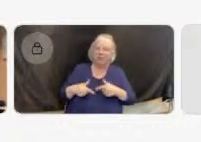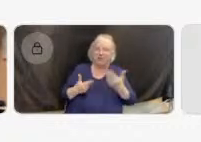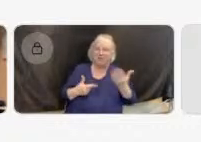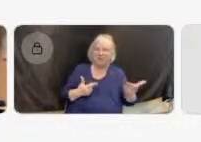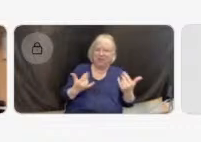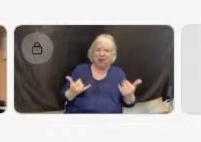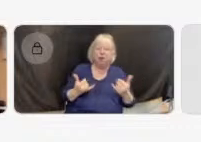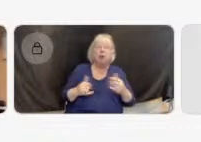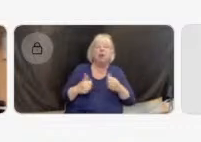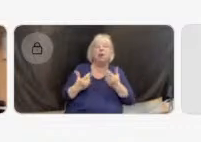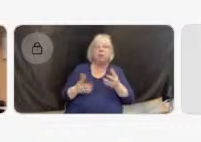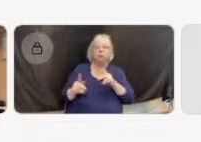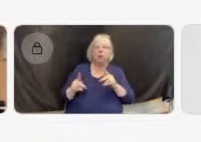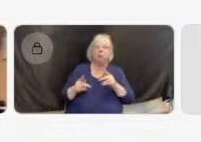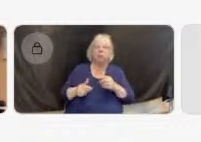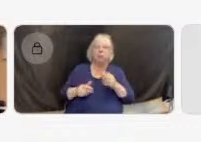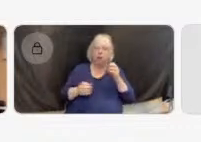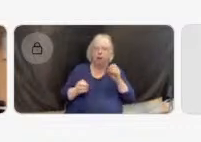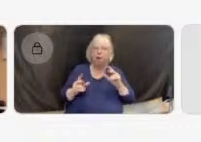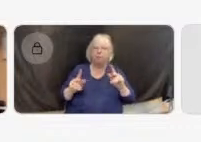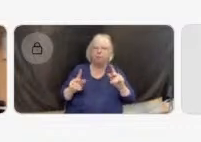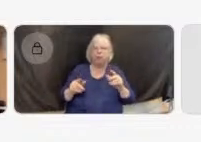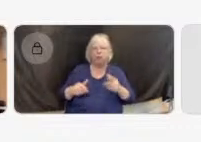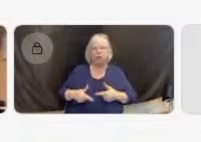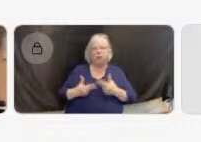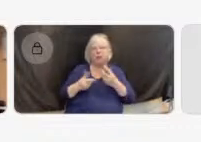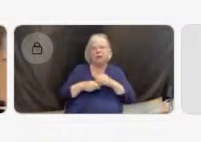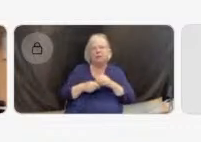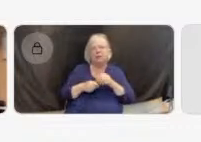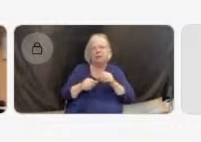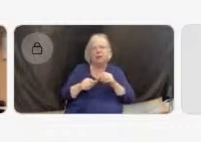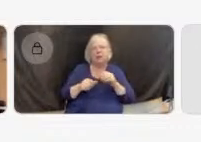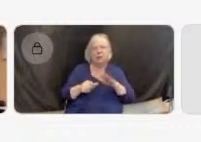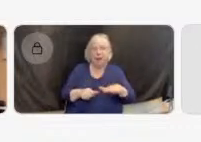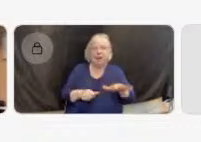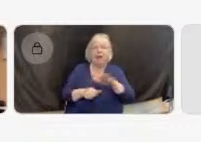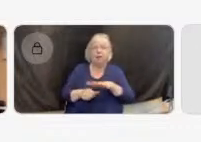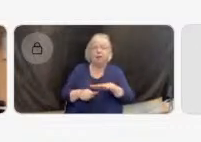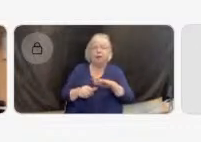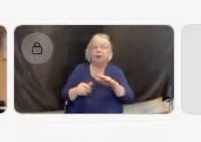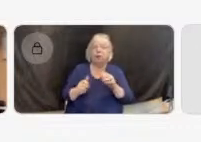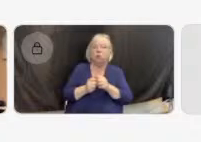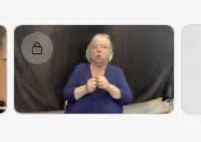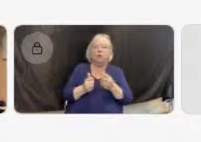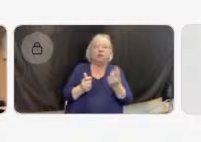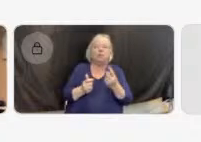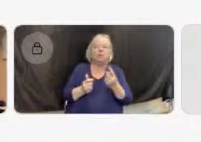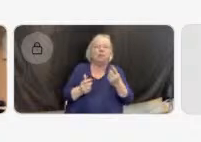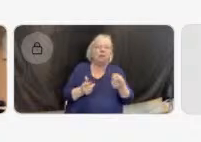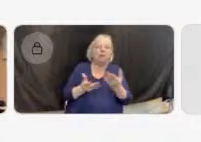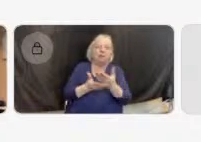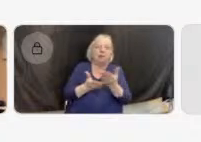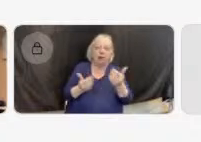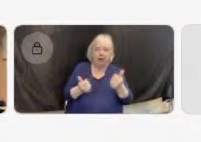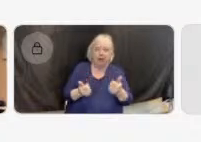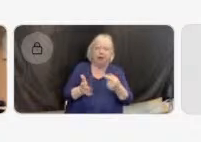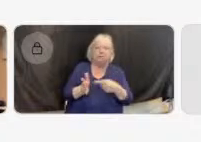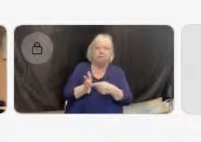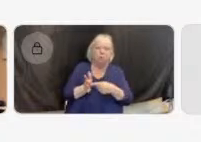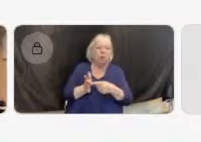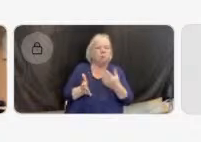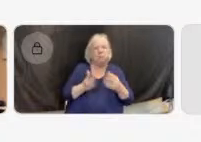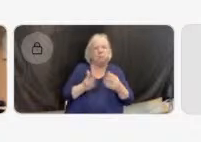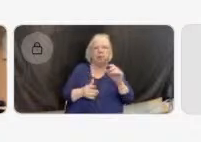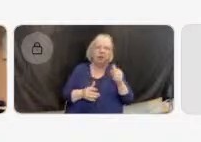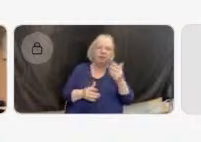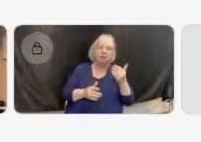live in this area in something they can afford. And who knows, maybe 10 or 15 years from now, people living in this